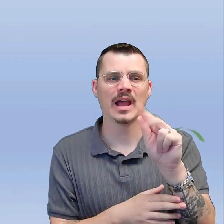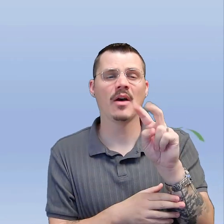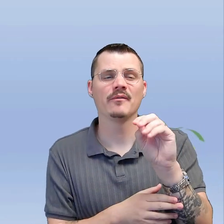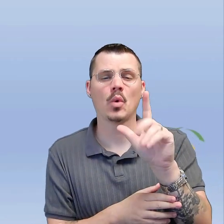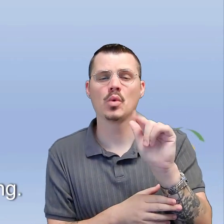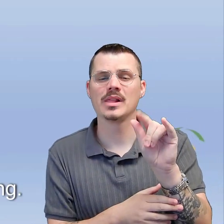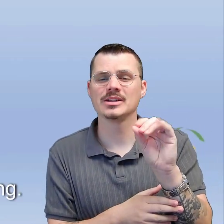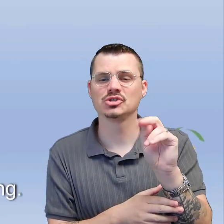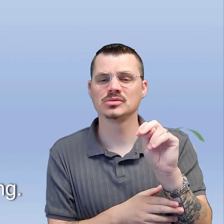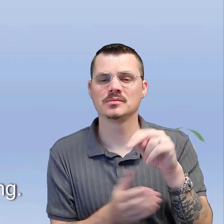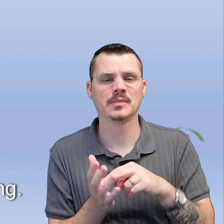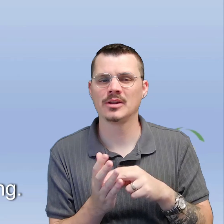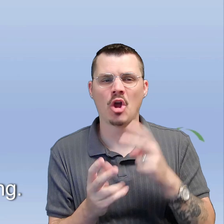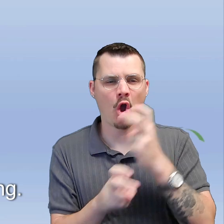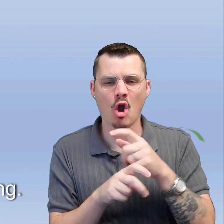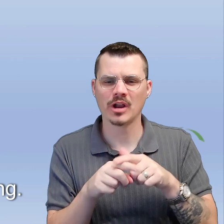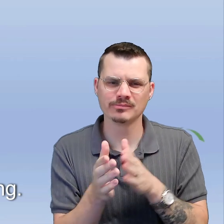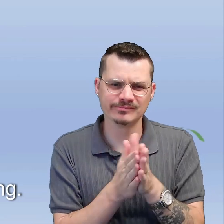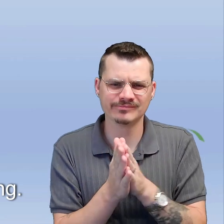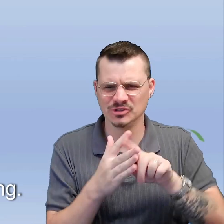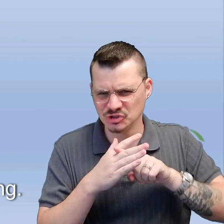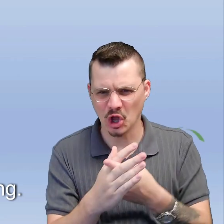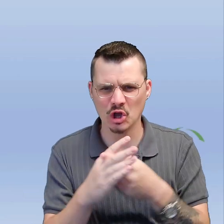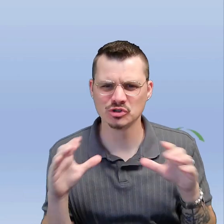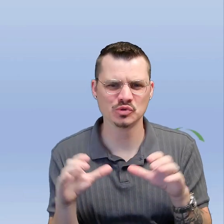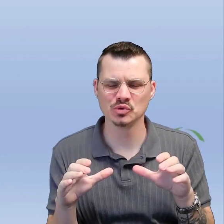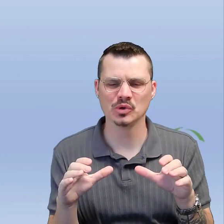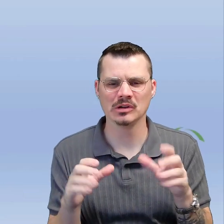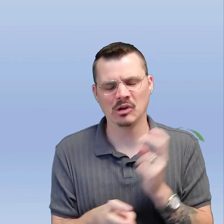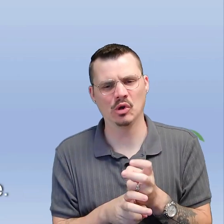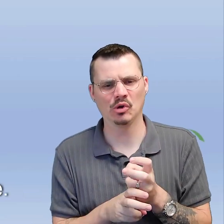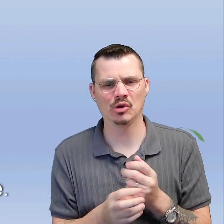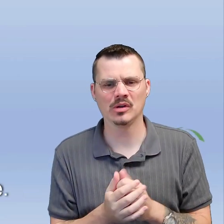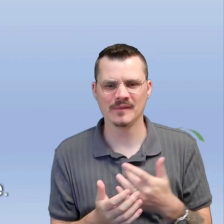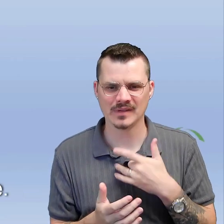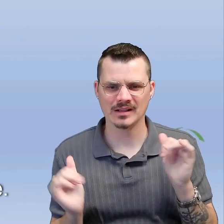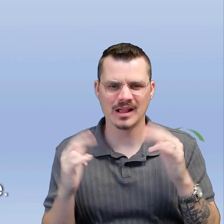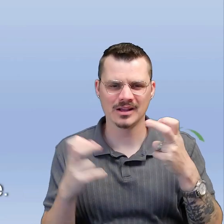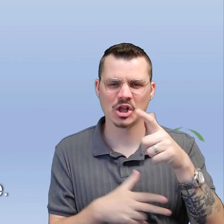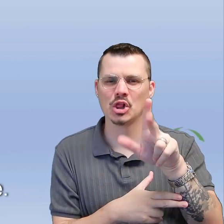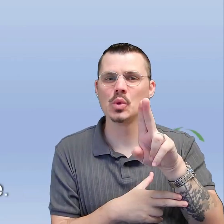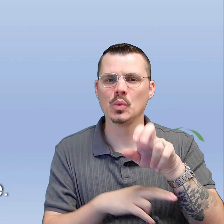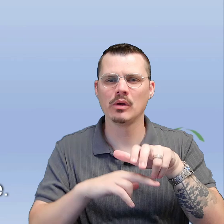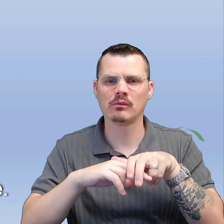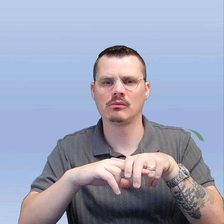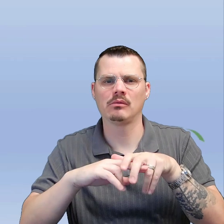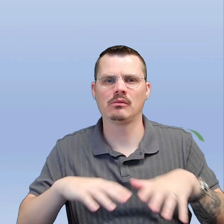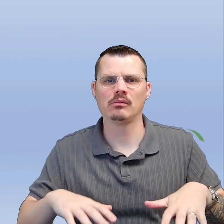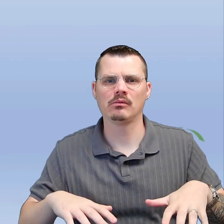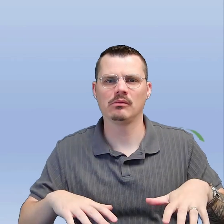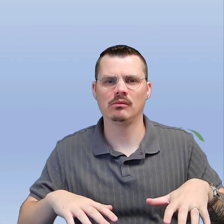Avolition, very hard time starting to do anything, being almost sort of glued in place.